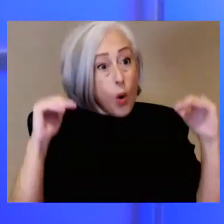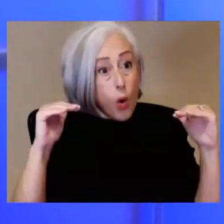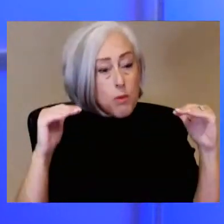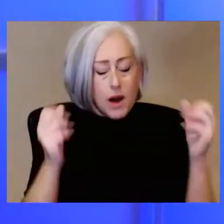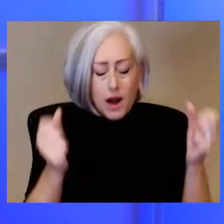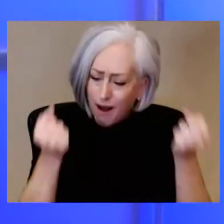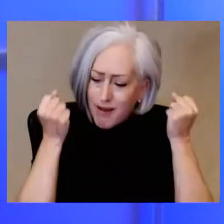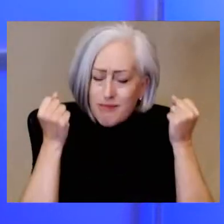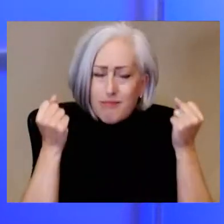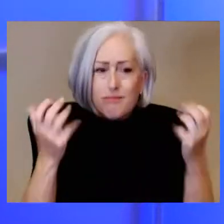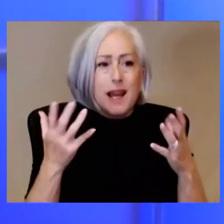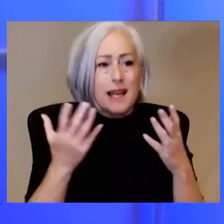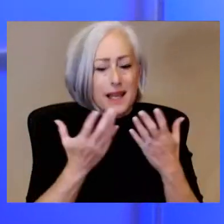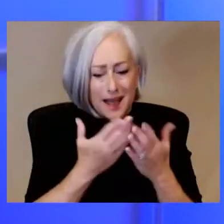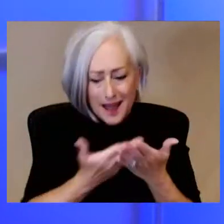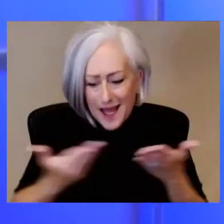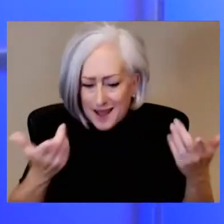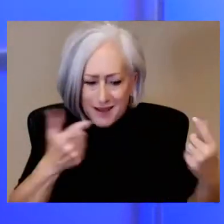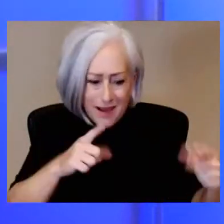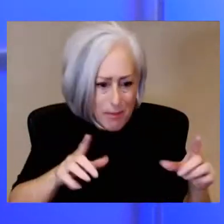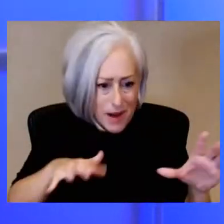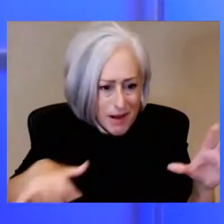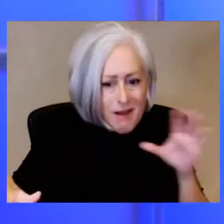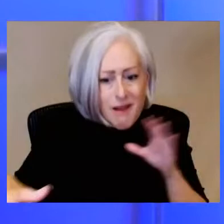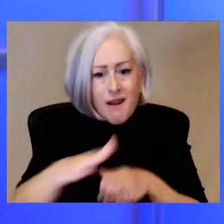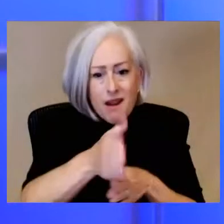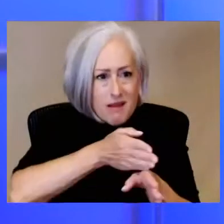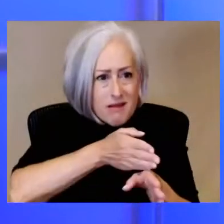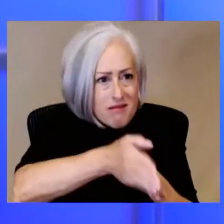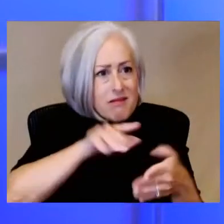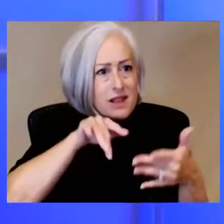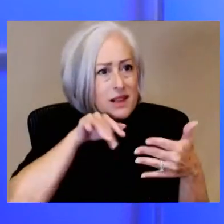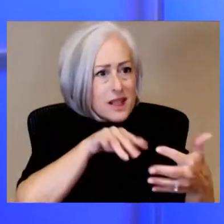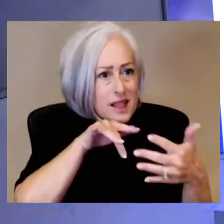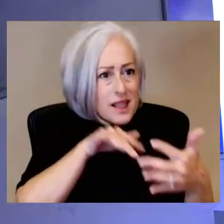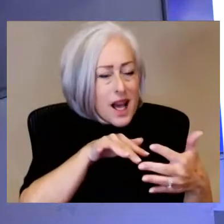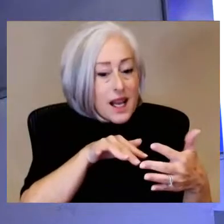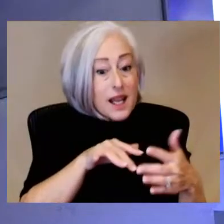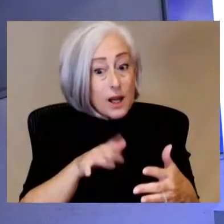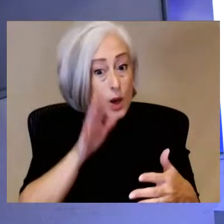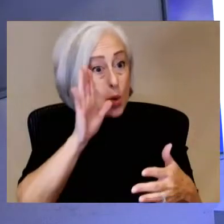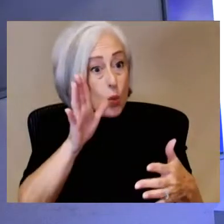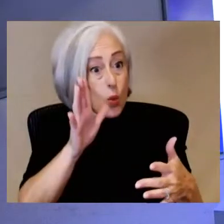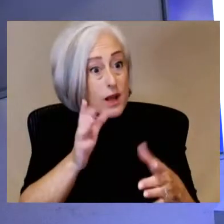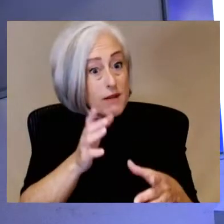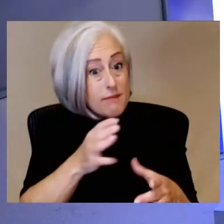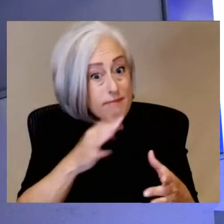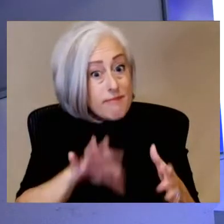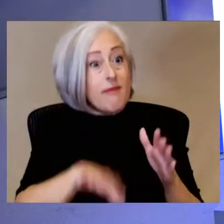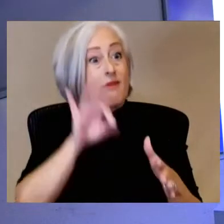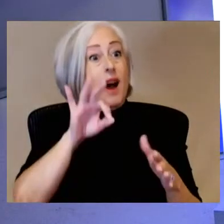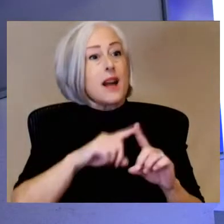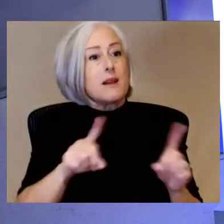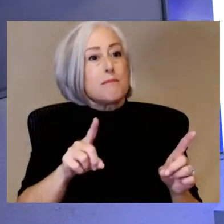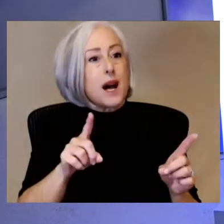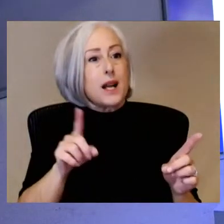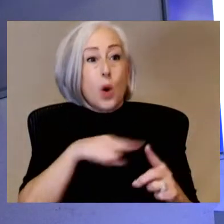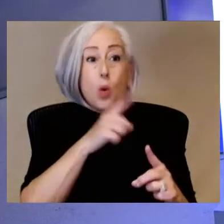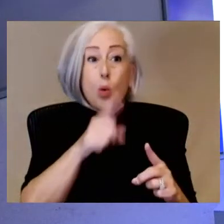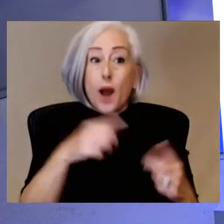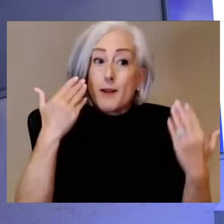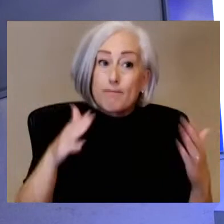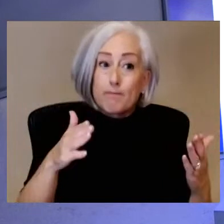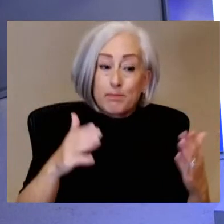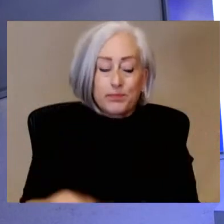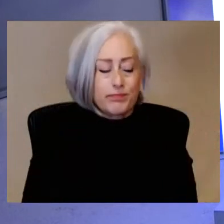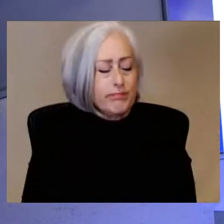before, and I think we're going to get there, but it's a matter of when. It feels like this is a big problem with Alzheimer's. We read about it more and more, and you seem